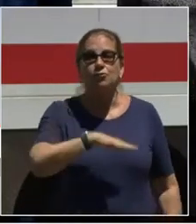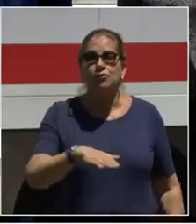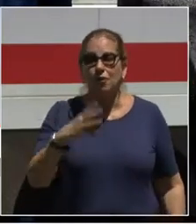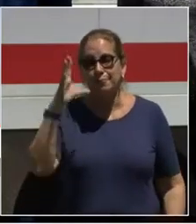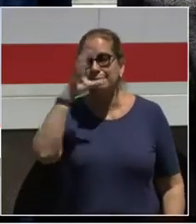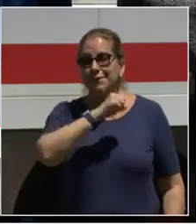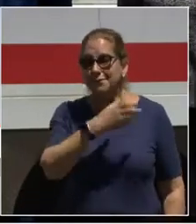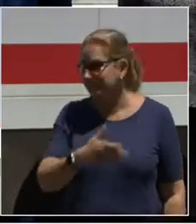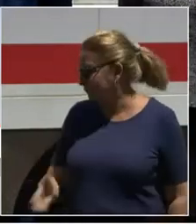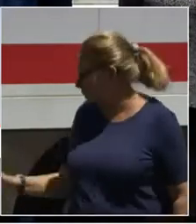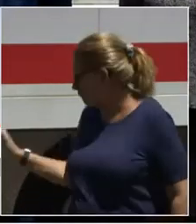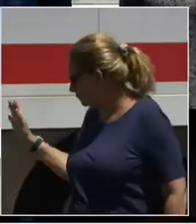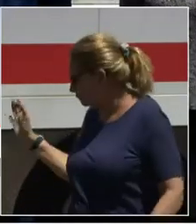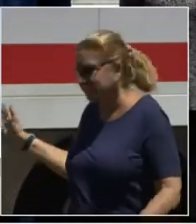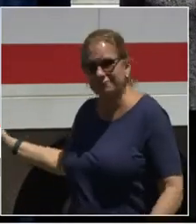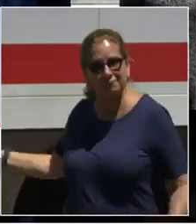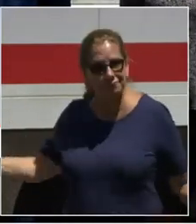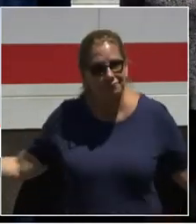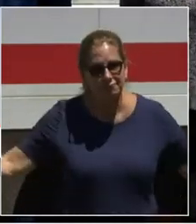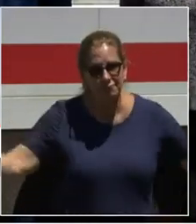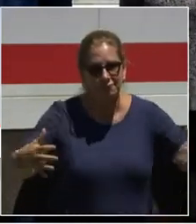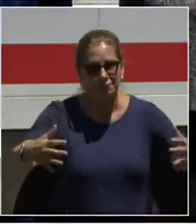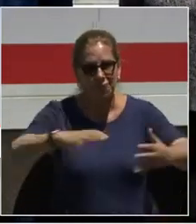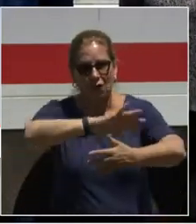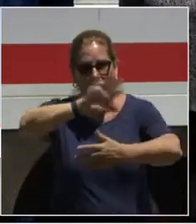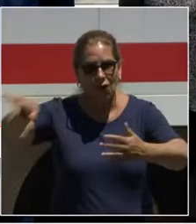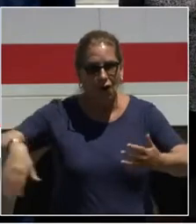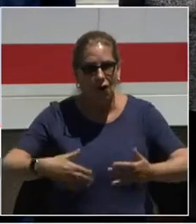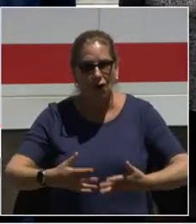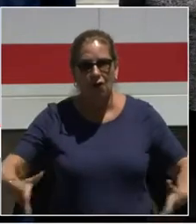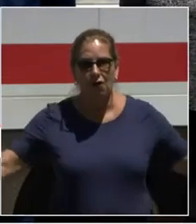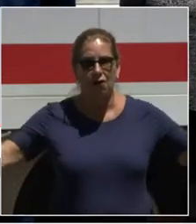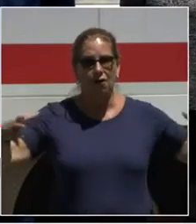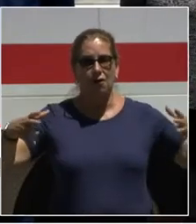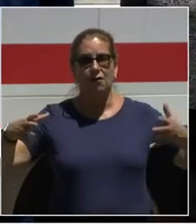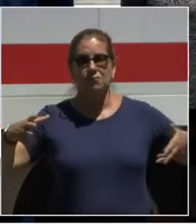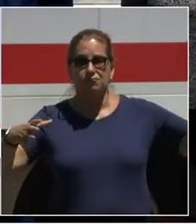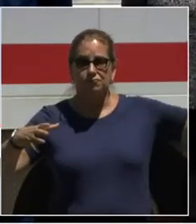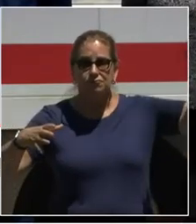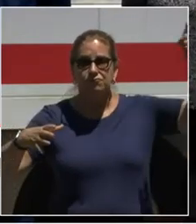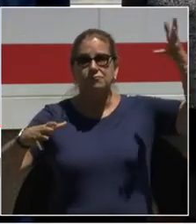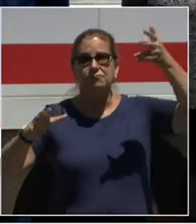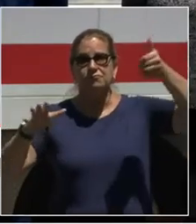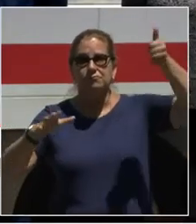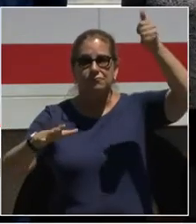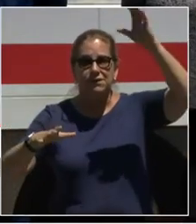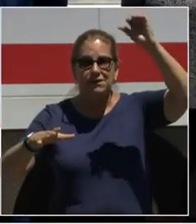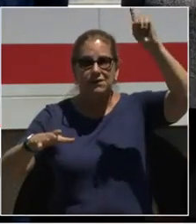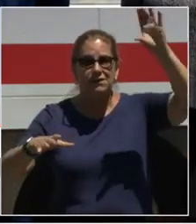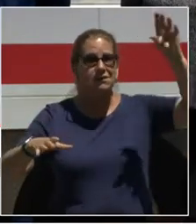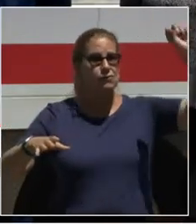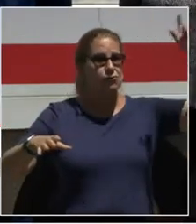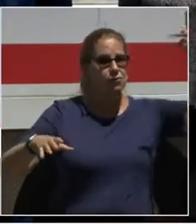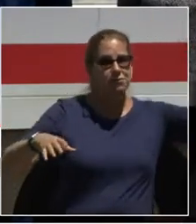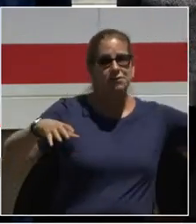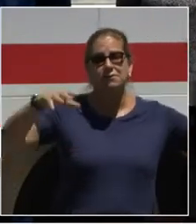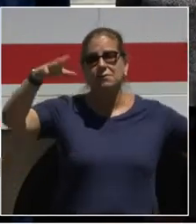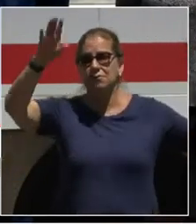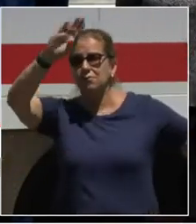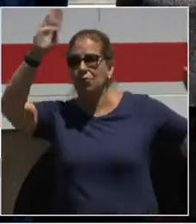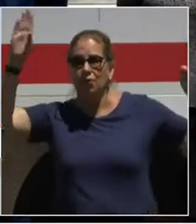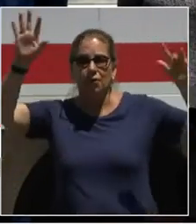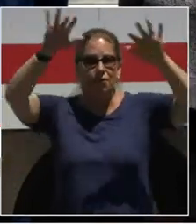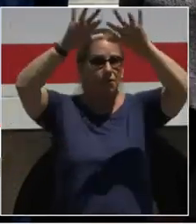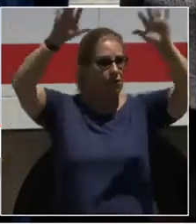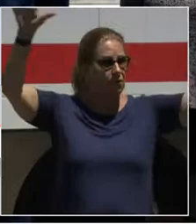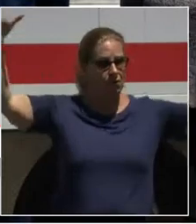Office of the State Superintendent and DC Health will work with our schools to help families make sure that they